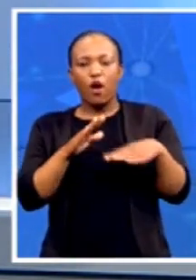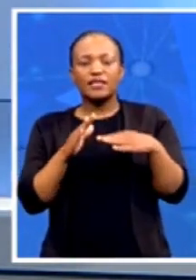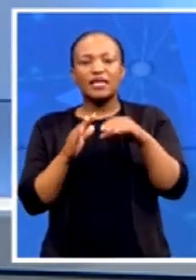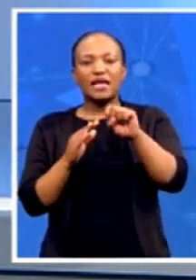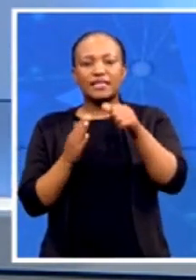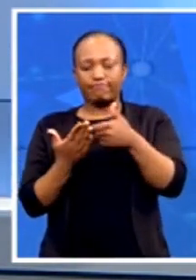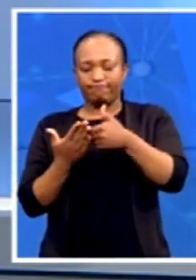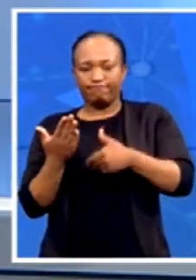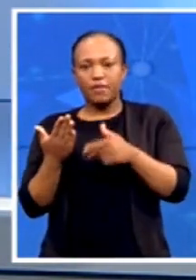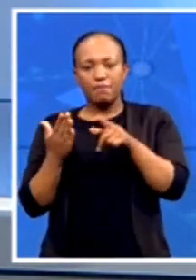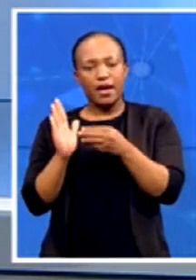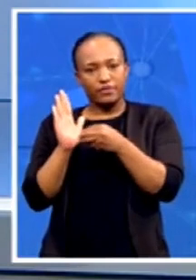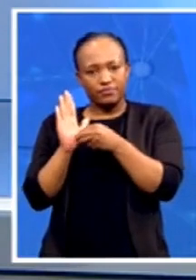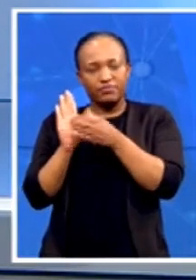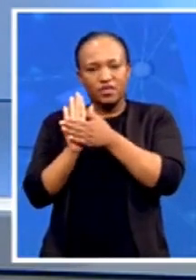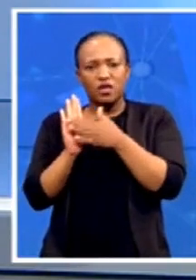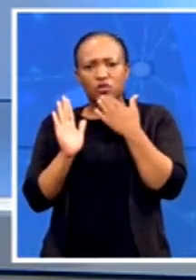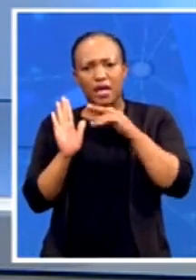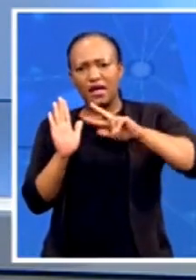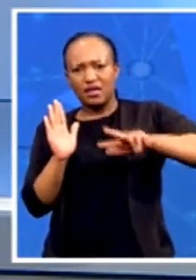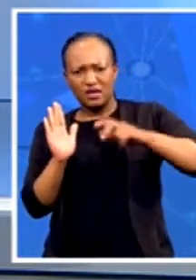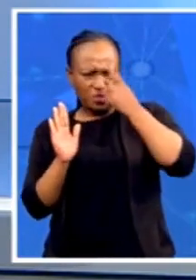What are your thoughts? Do you think this is a winnable case?